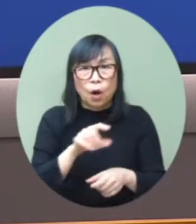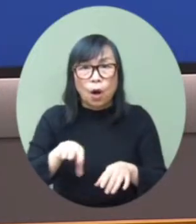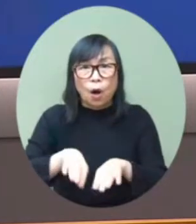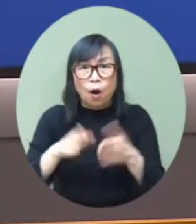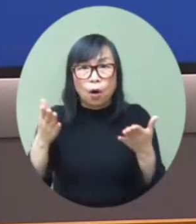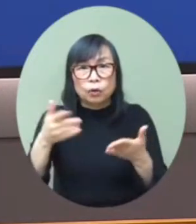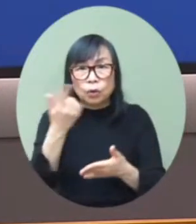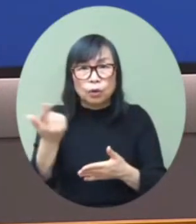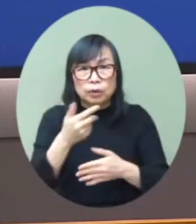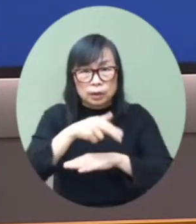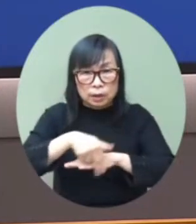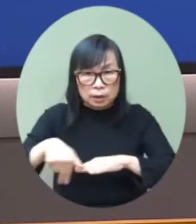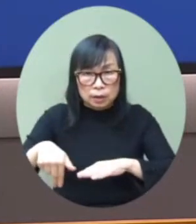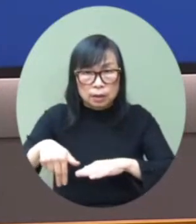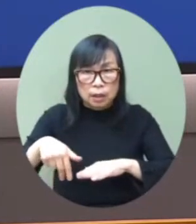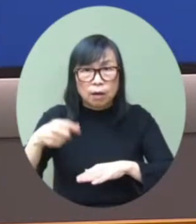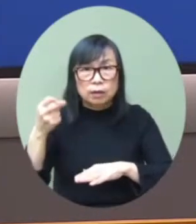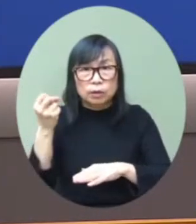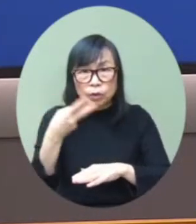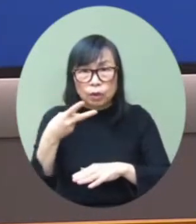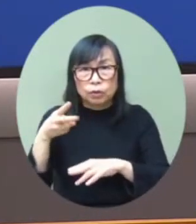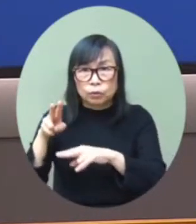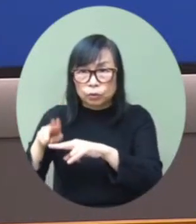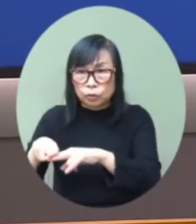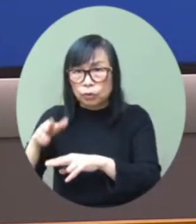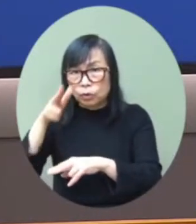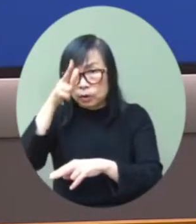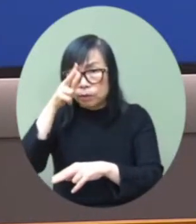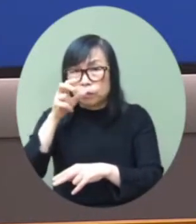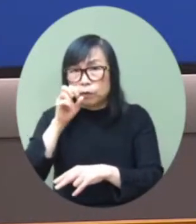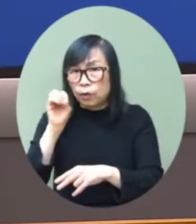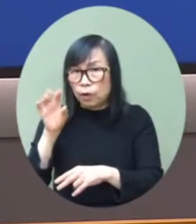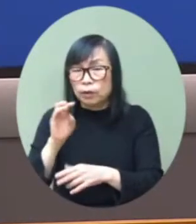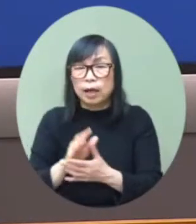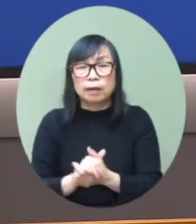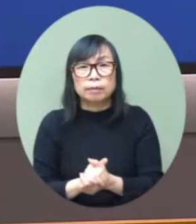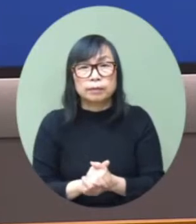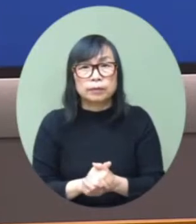manpower to opening up more facilities, and of course we can